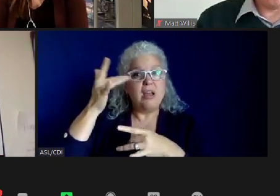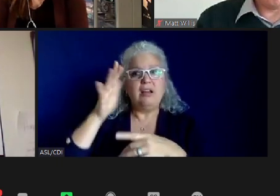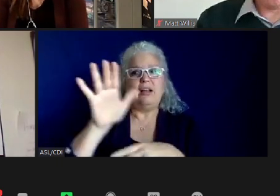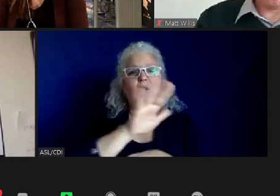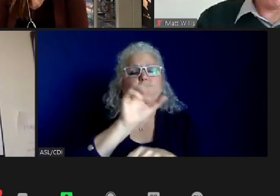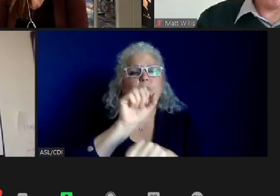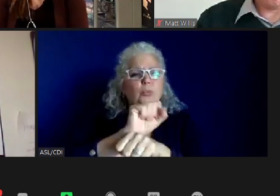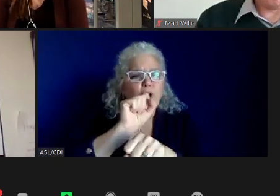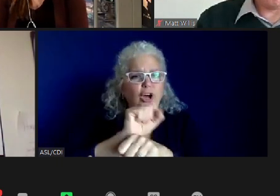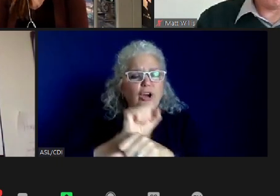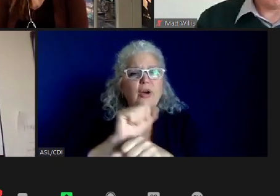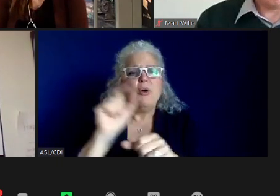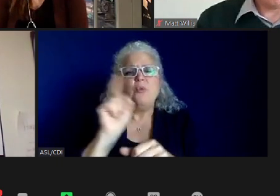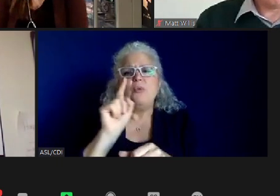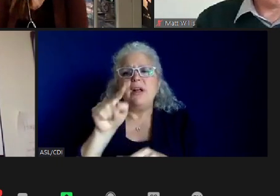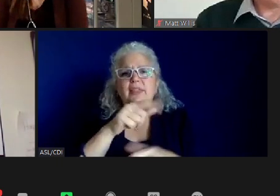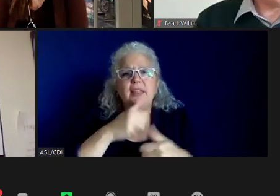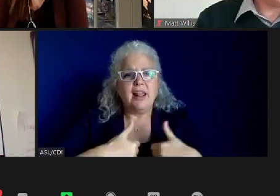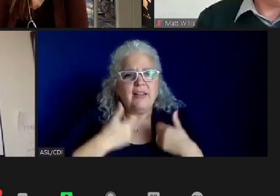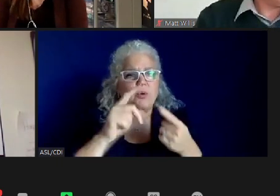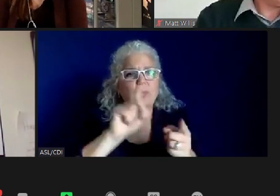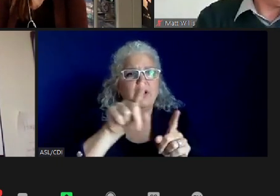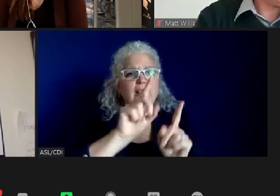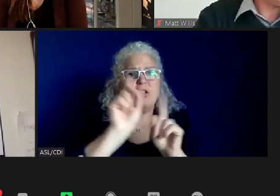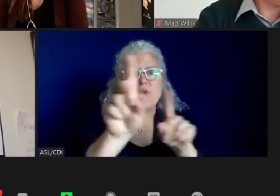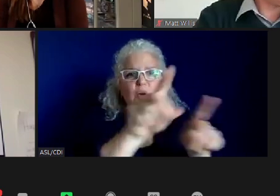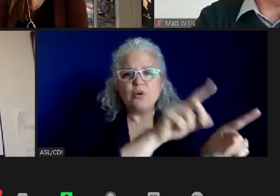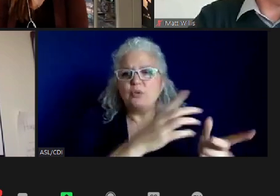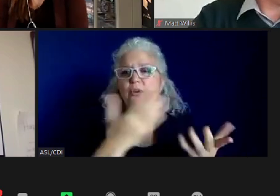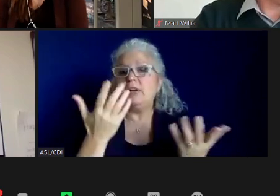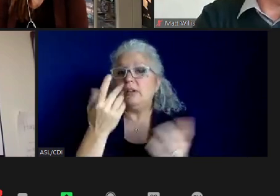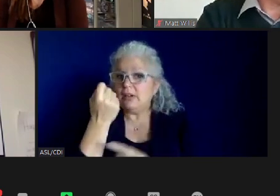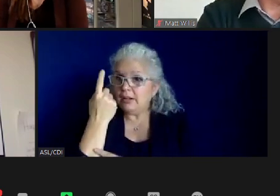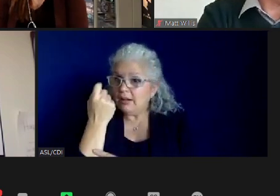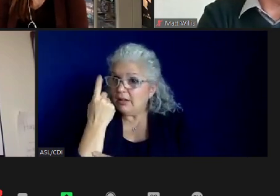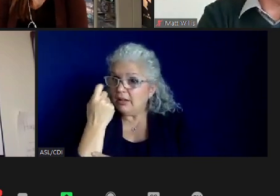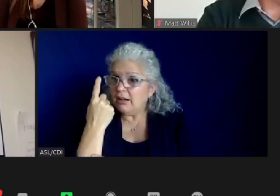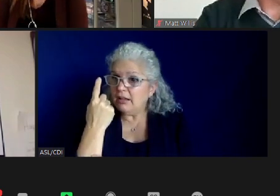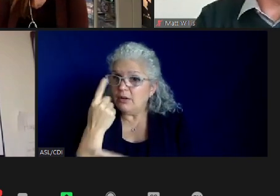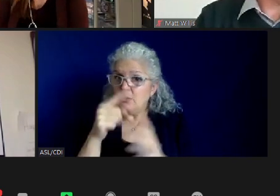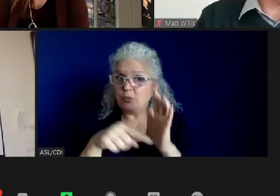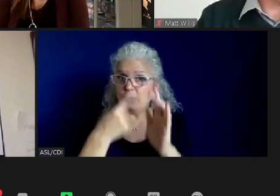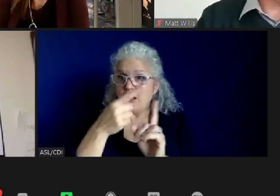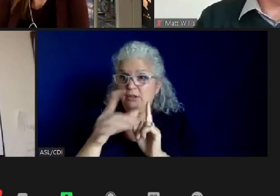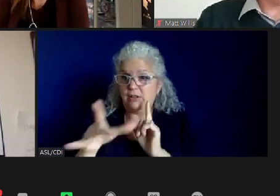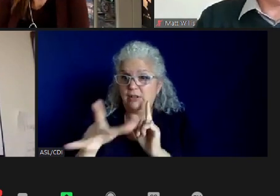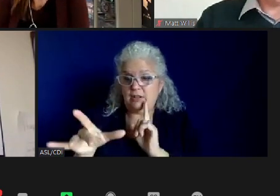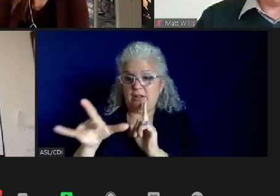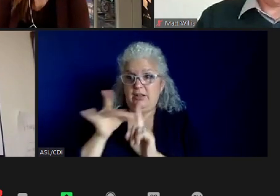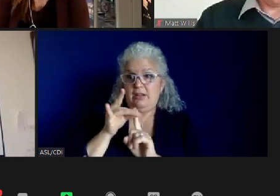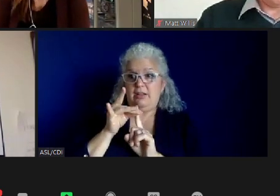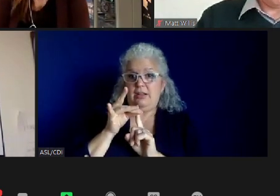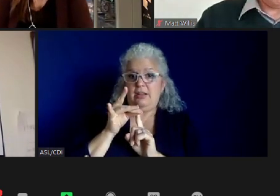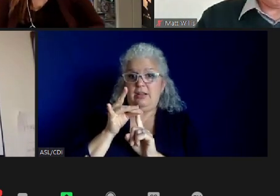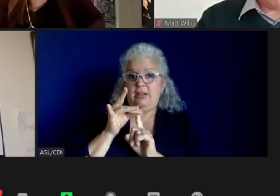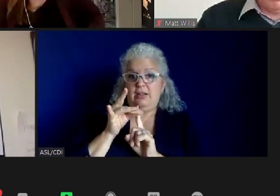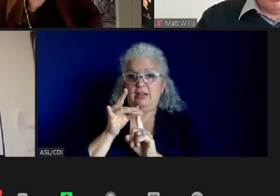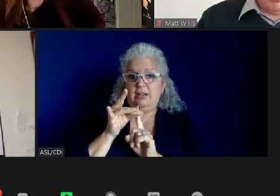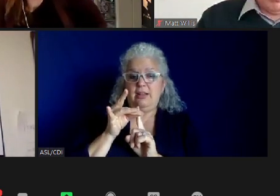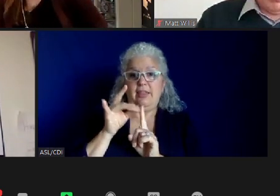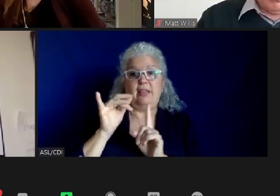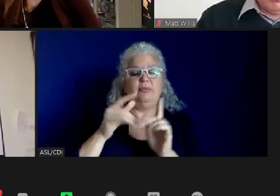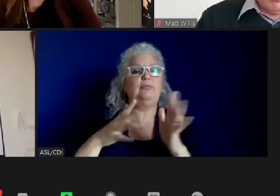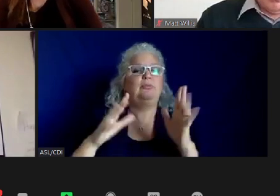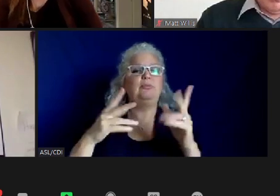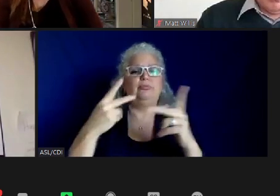but adverse, sort of events once they're infected, right? So, So being mindful of that, you know, we